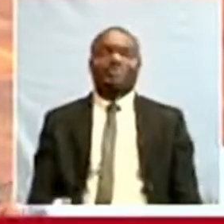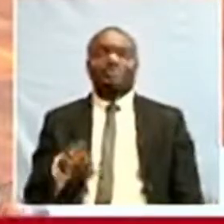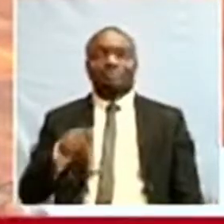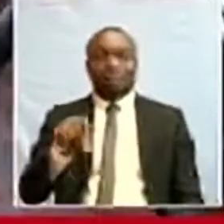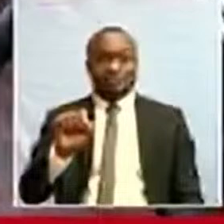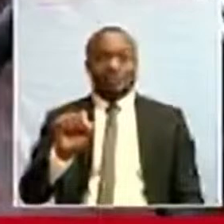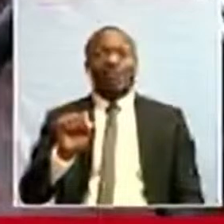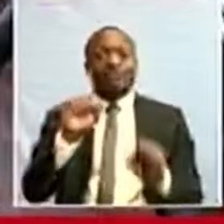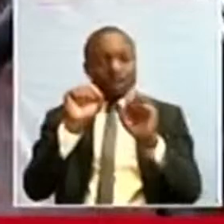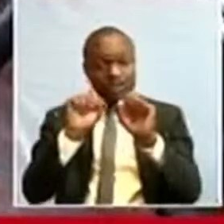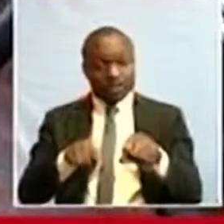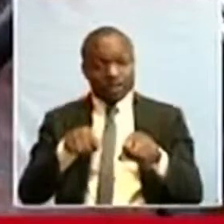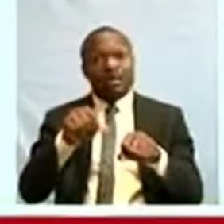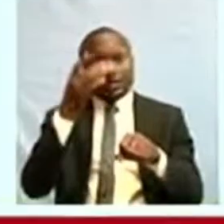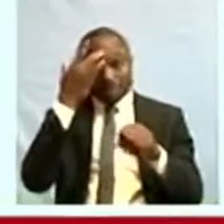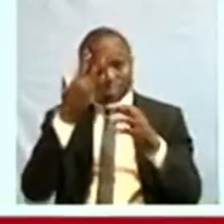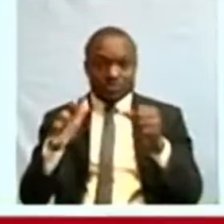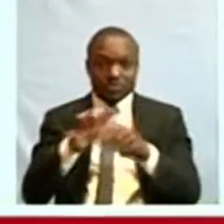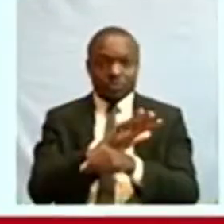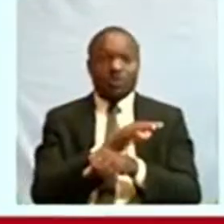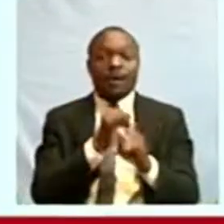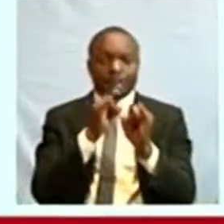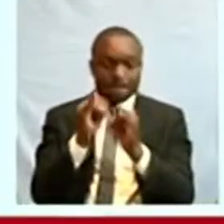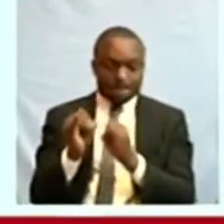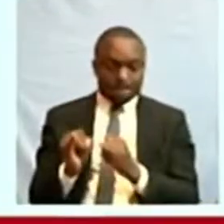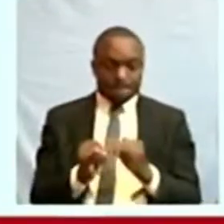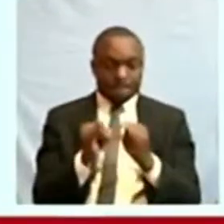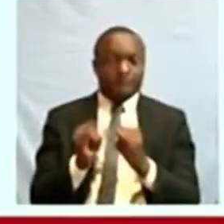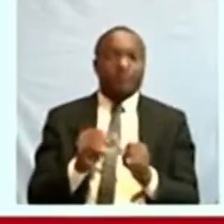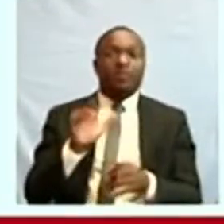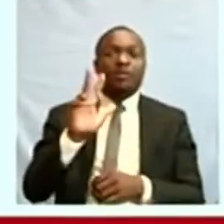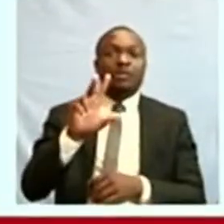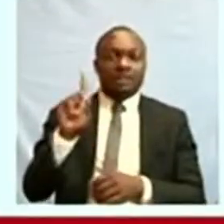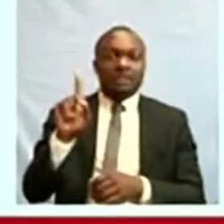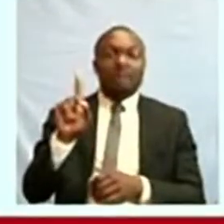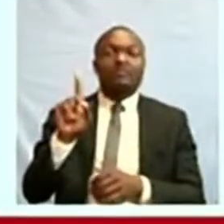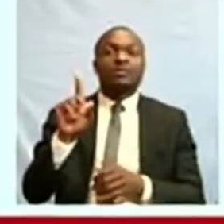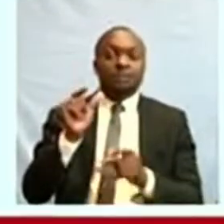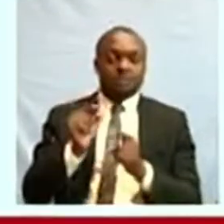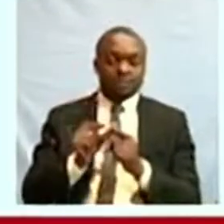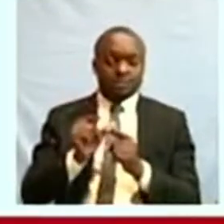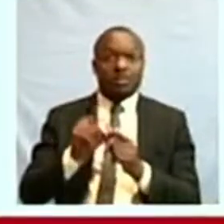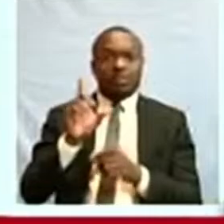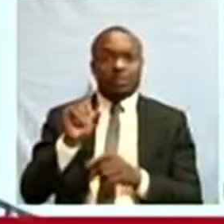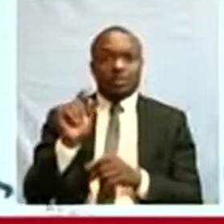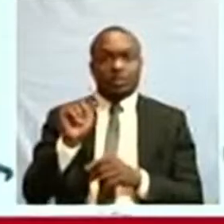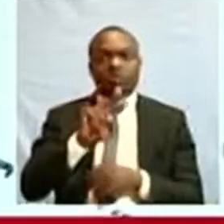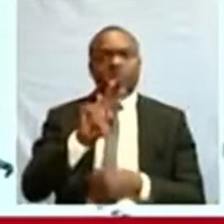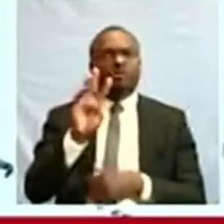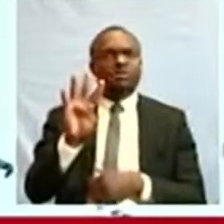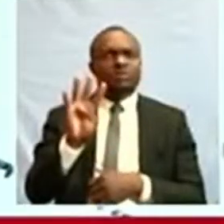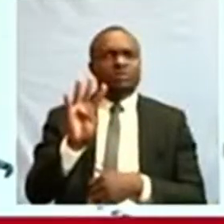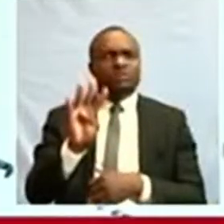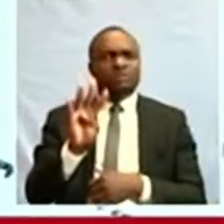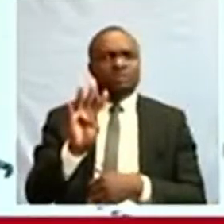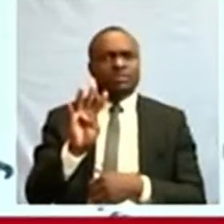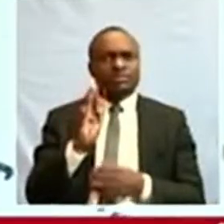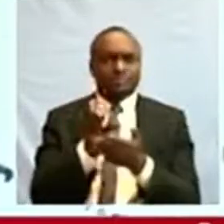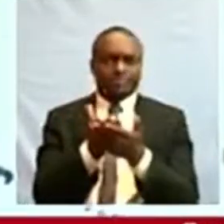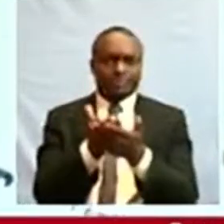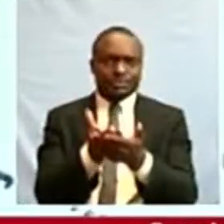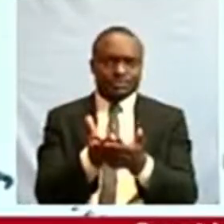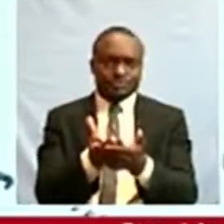We can expect full implementation by the 31st of December 2024. I